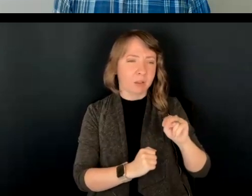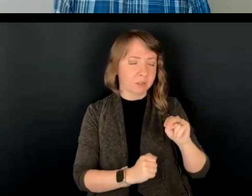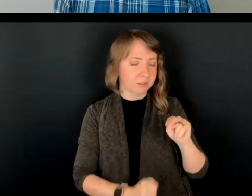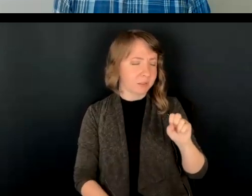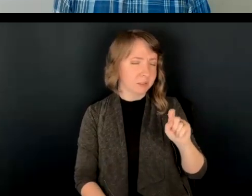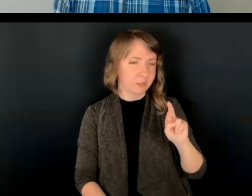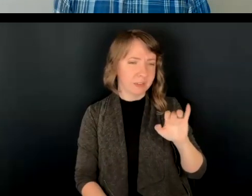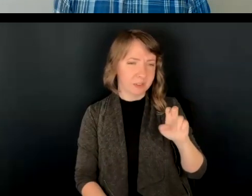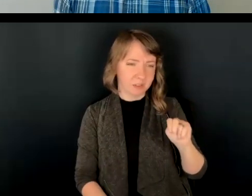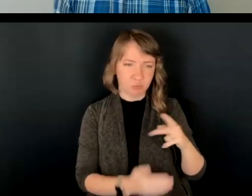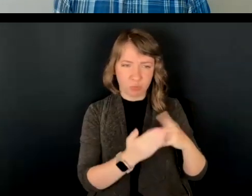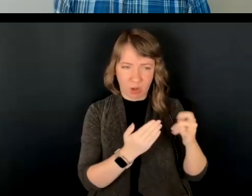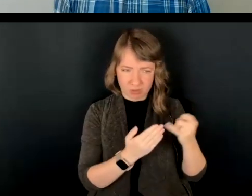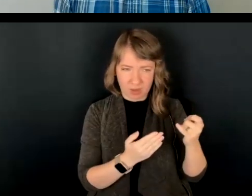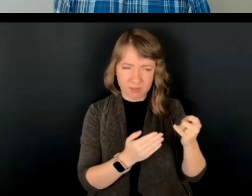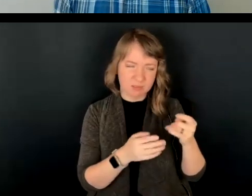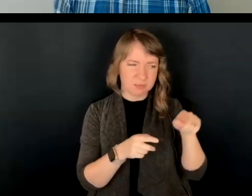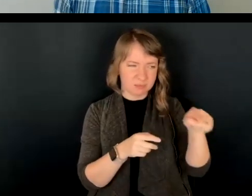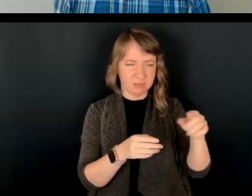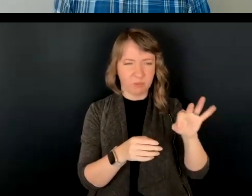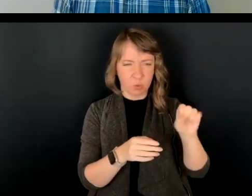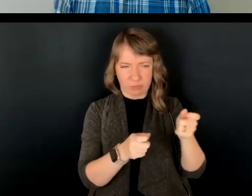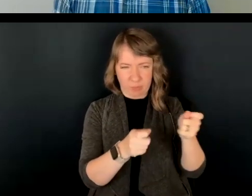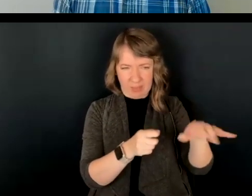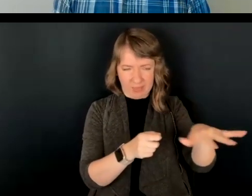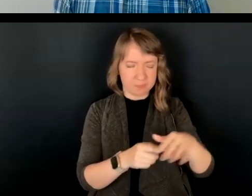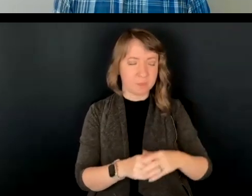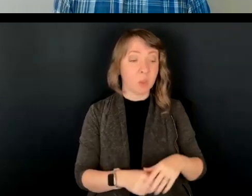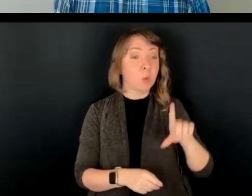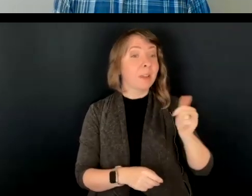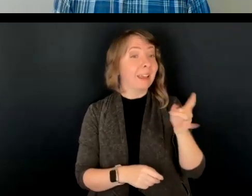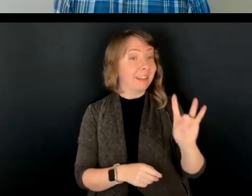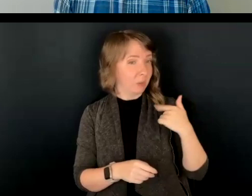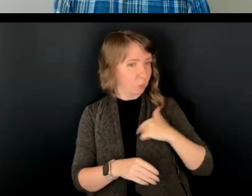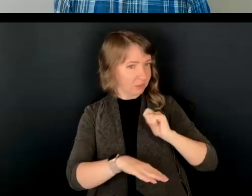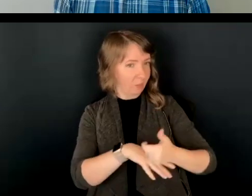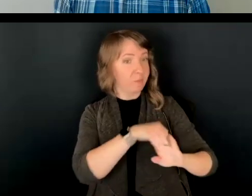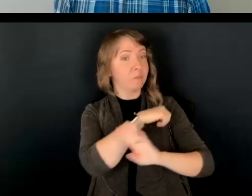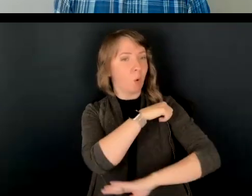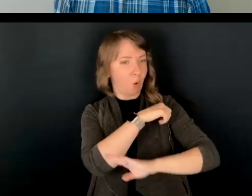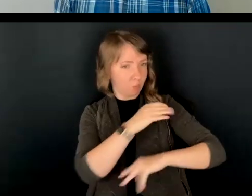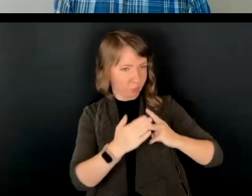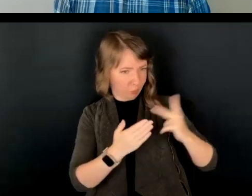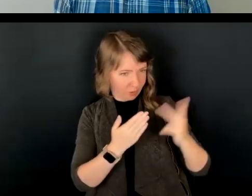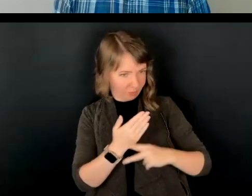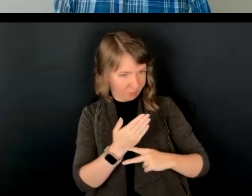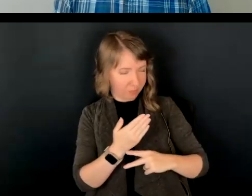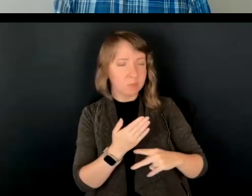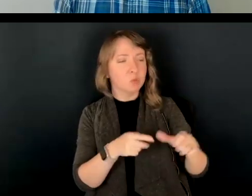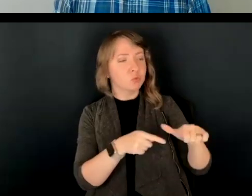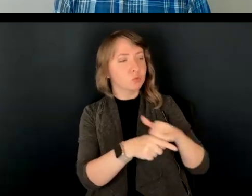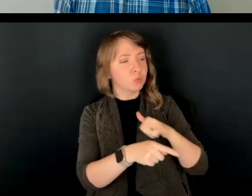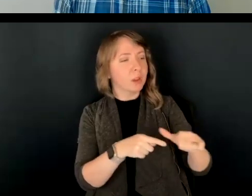lands. But in 2018, we stood up a fall program, and we're going to train them to be red